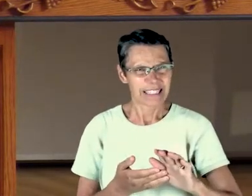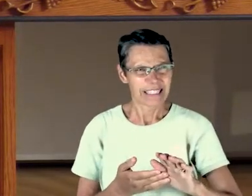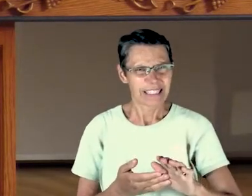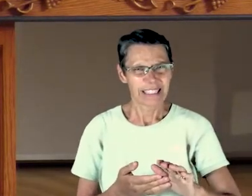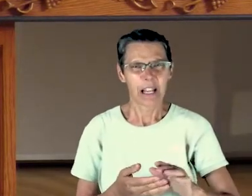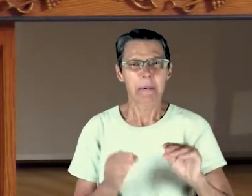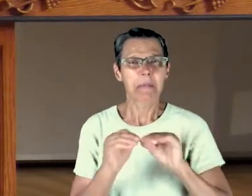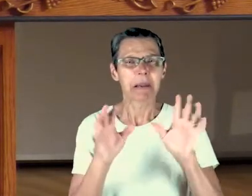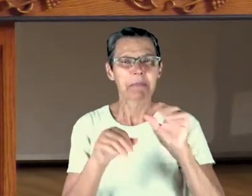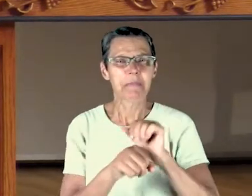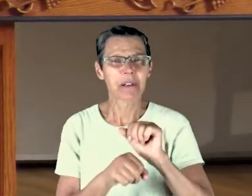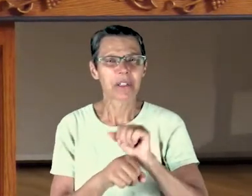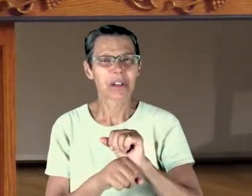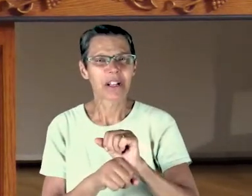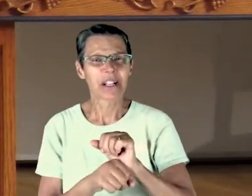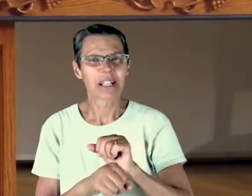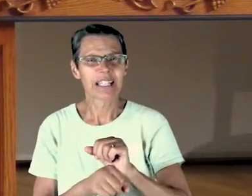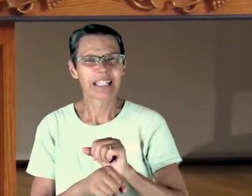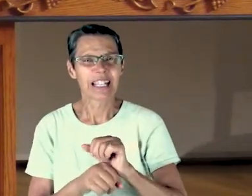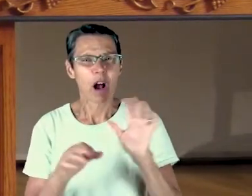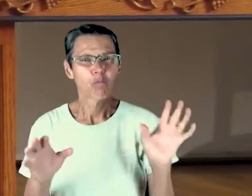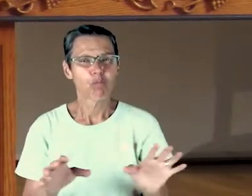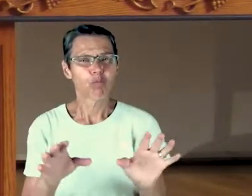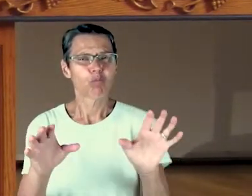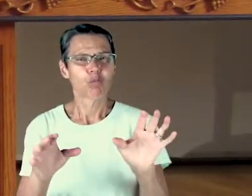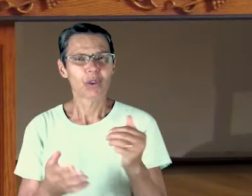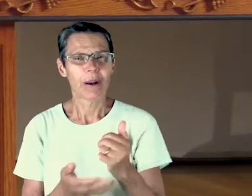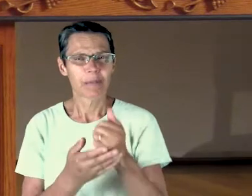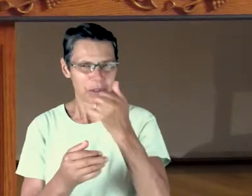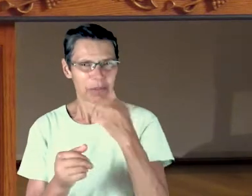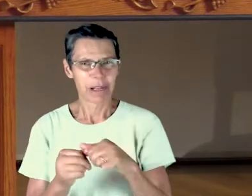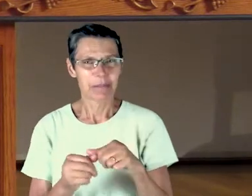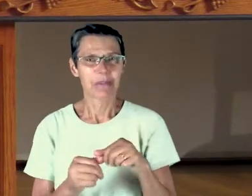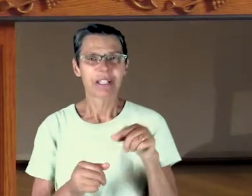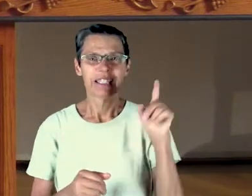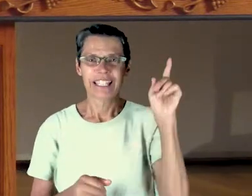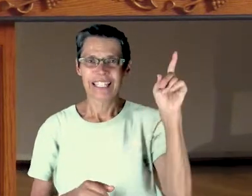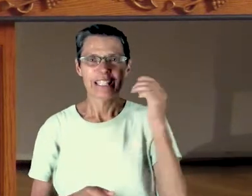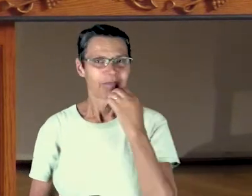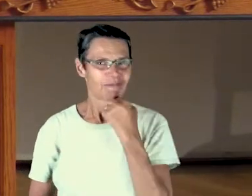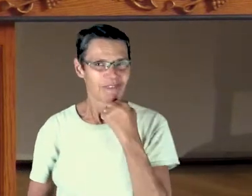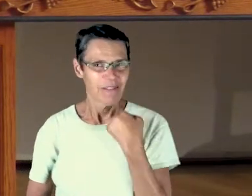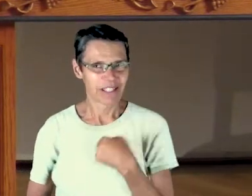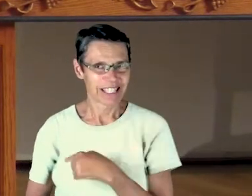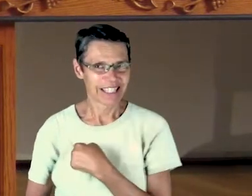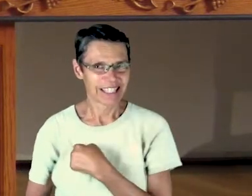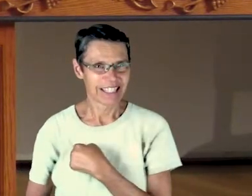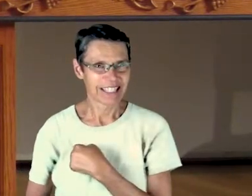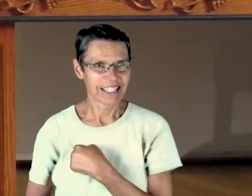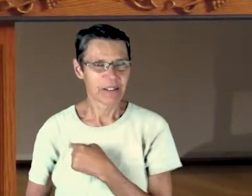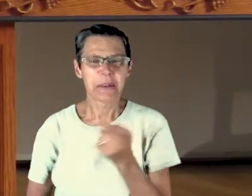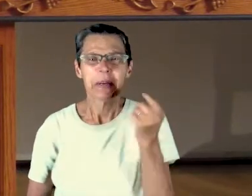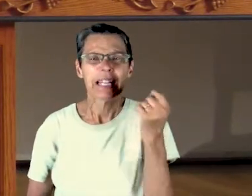a little miracle to remind us that we're affirmed as God's beloved children,